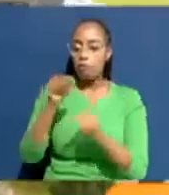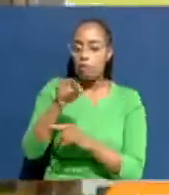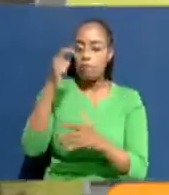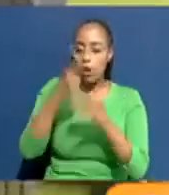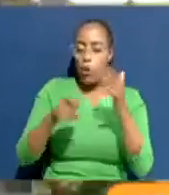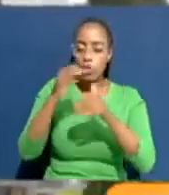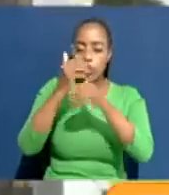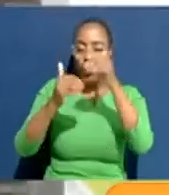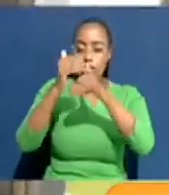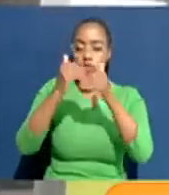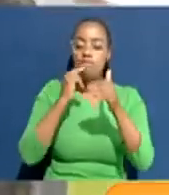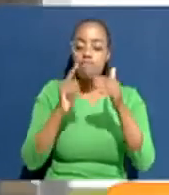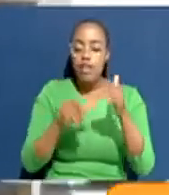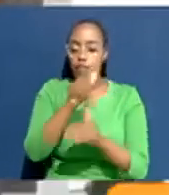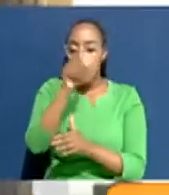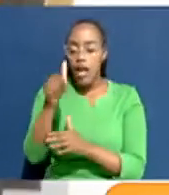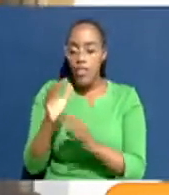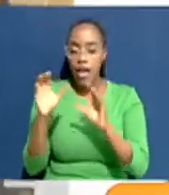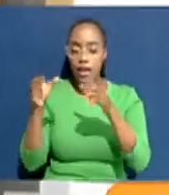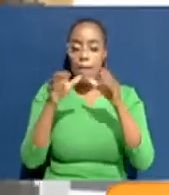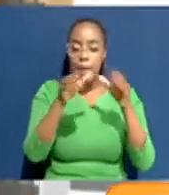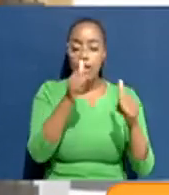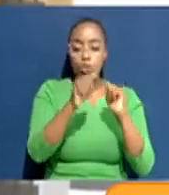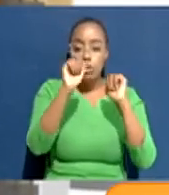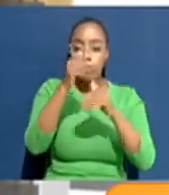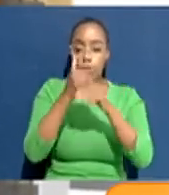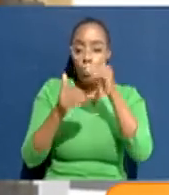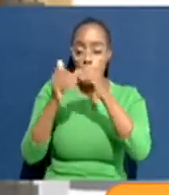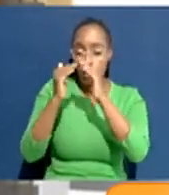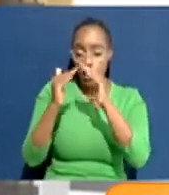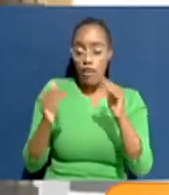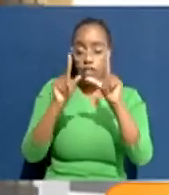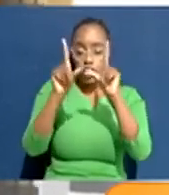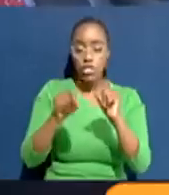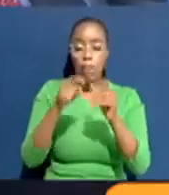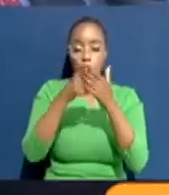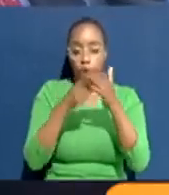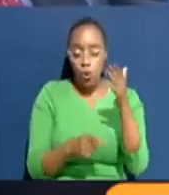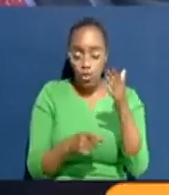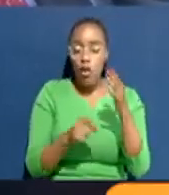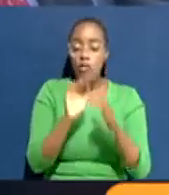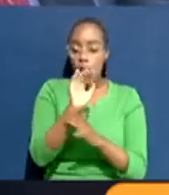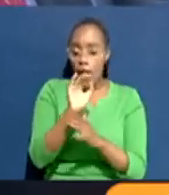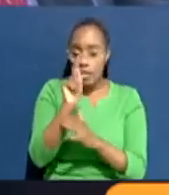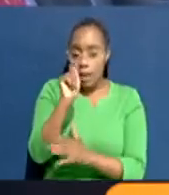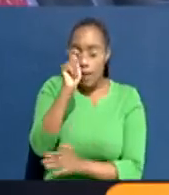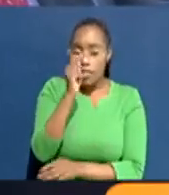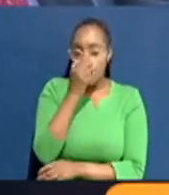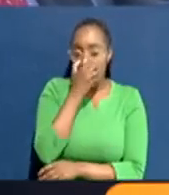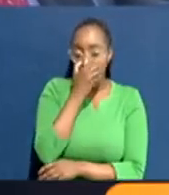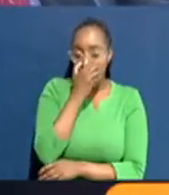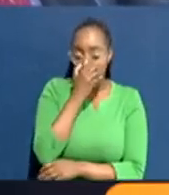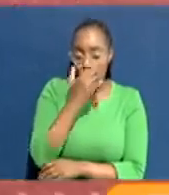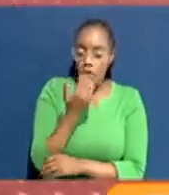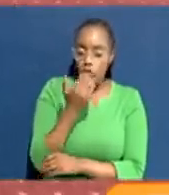of construction, saying there were other companies that would construct the houses at a cheaper cost, prompting President William Ruto